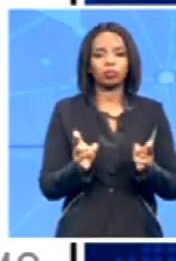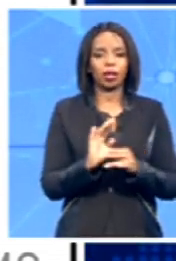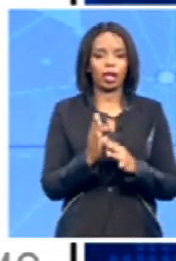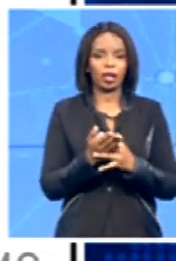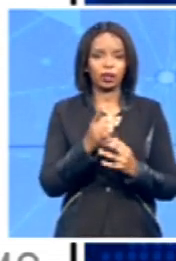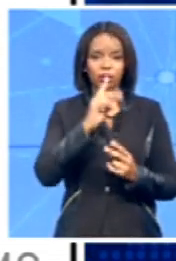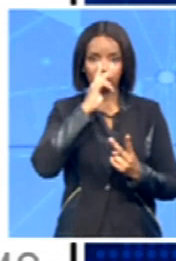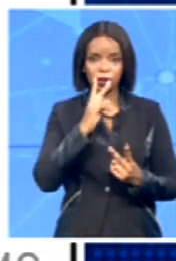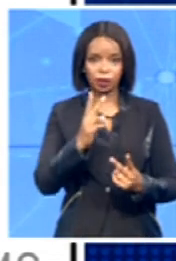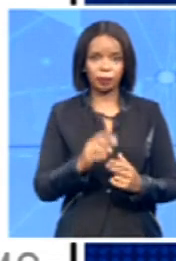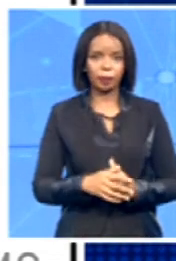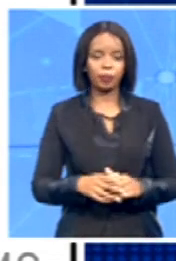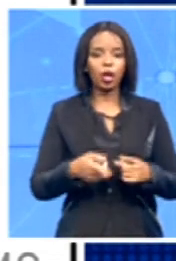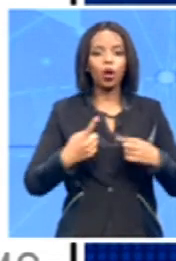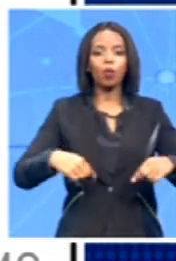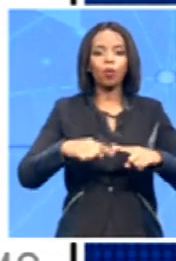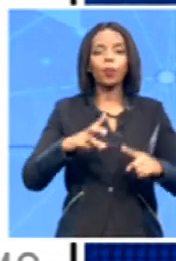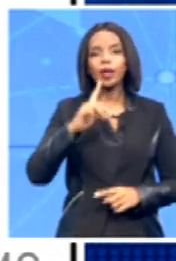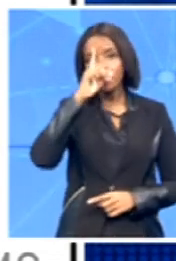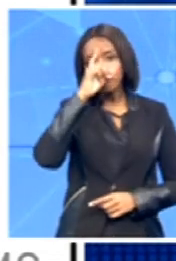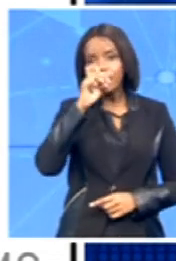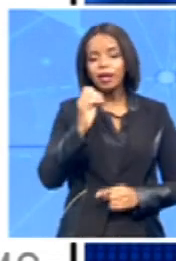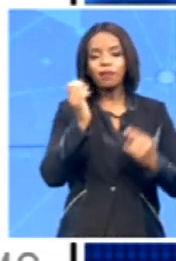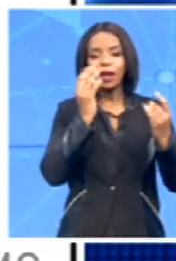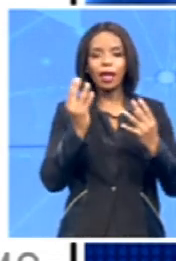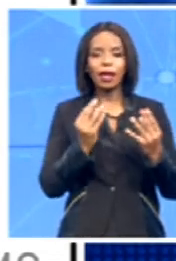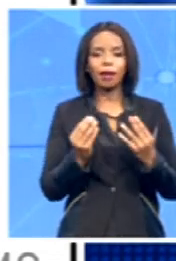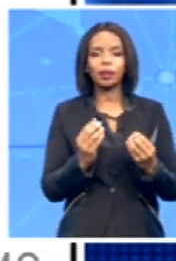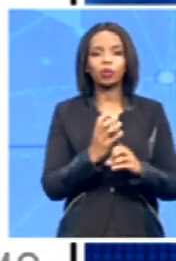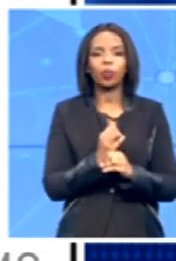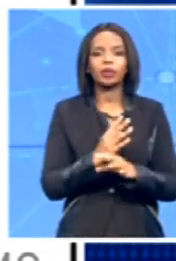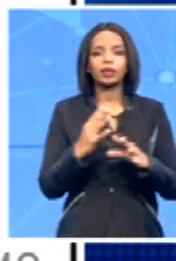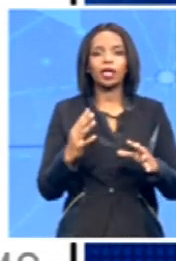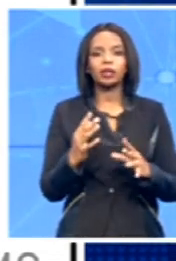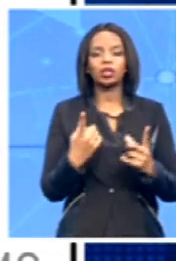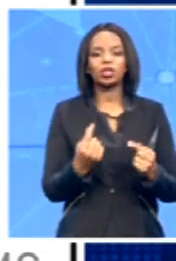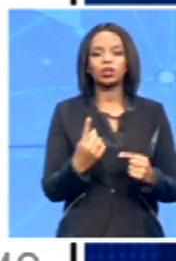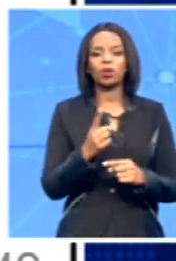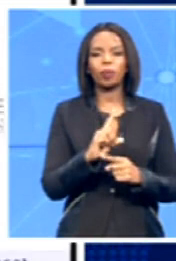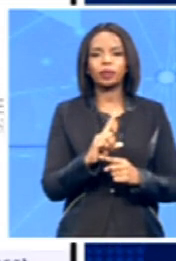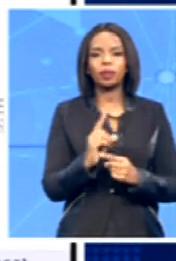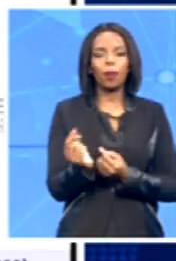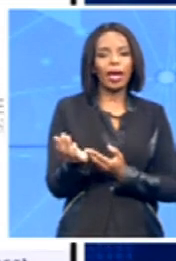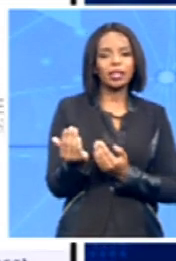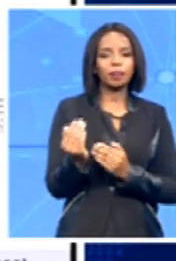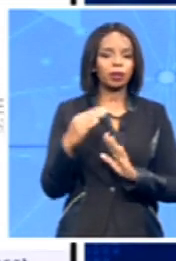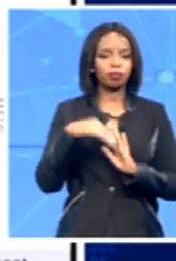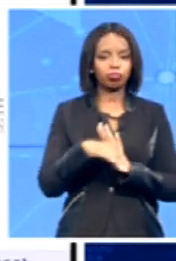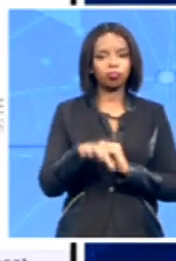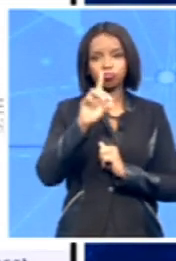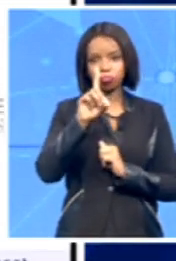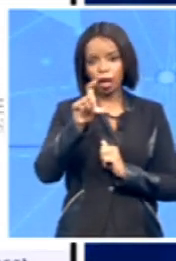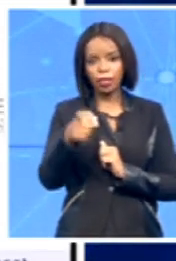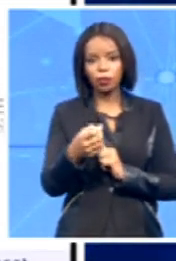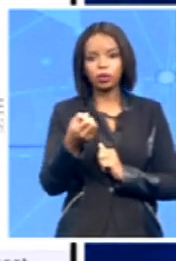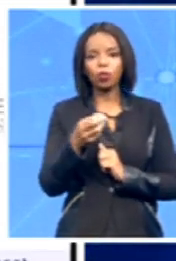up, numbers will start approximating their prediction, and we're expecting to drop to about 1,000 or just below for next week. If you look at